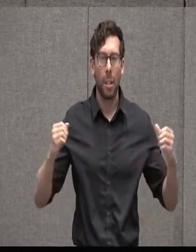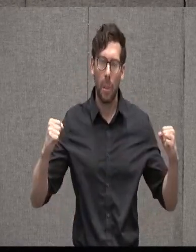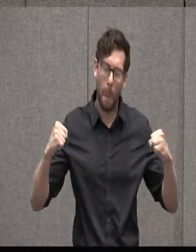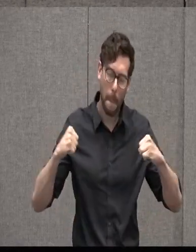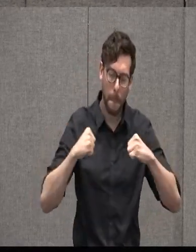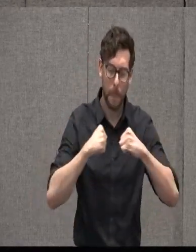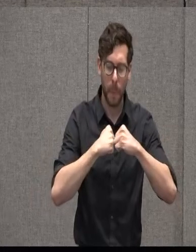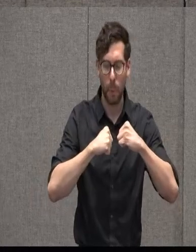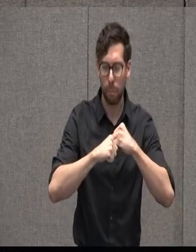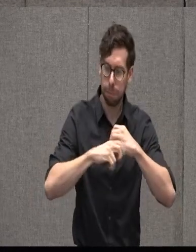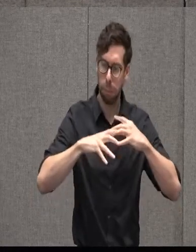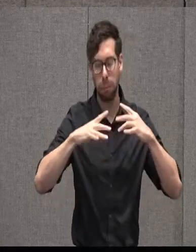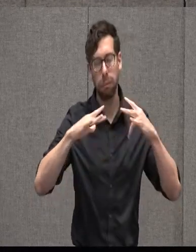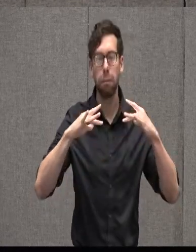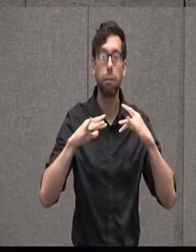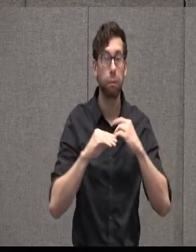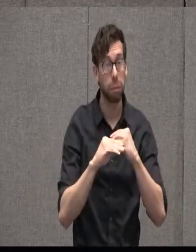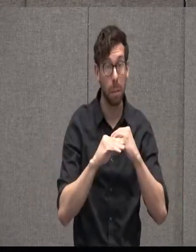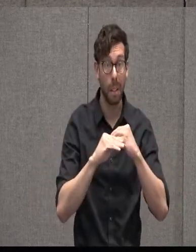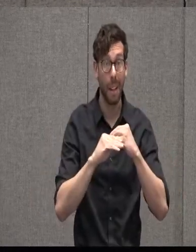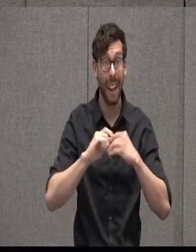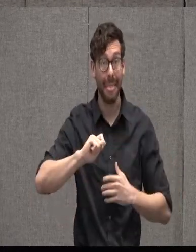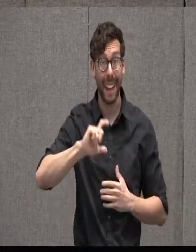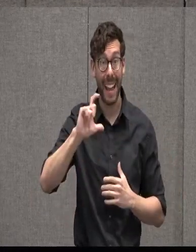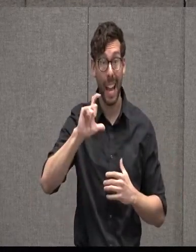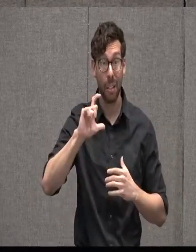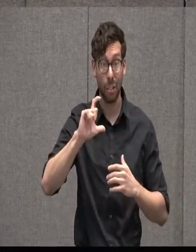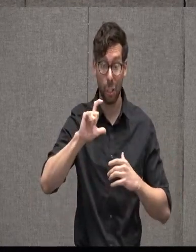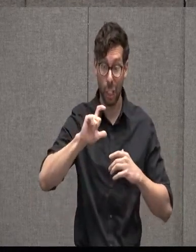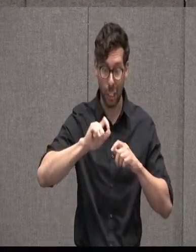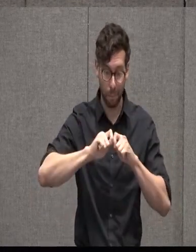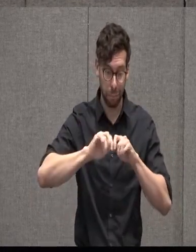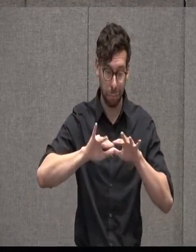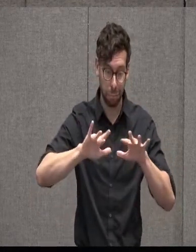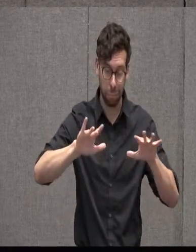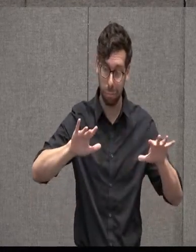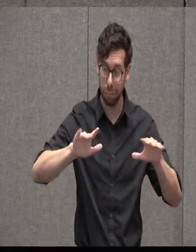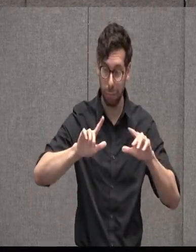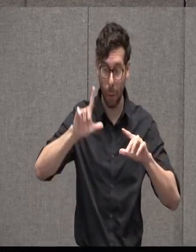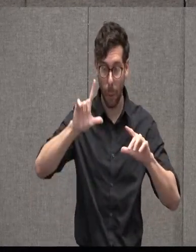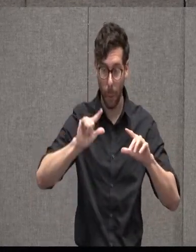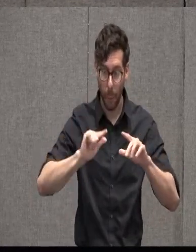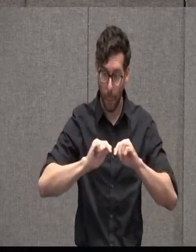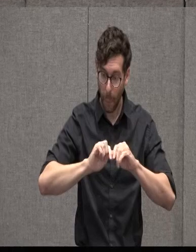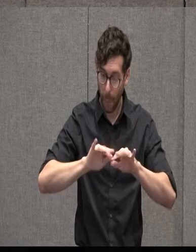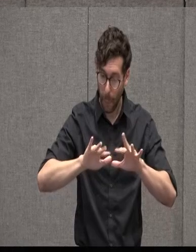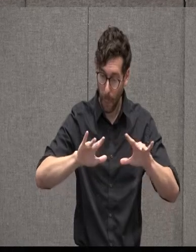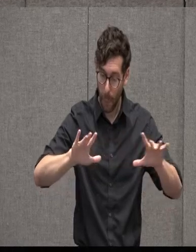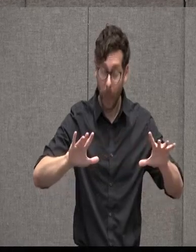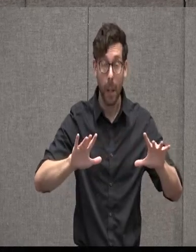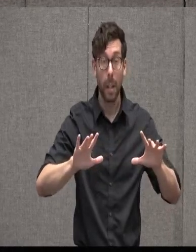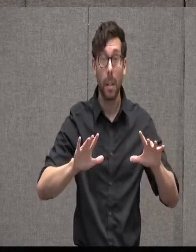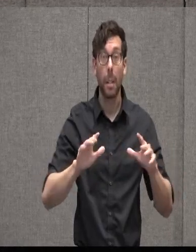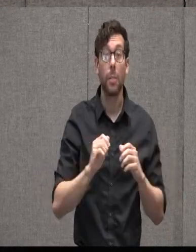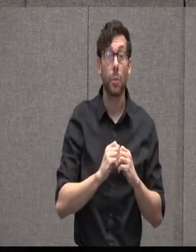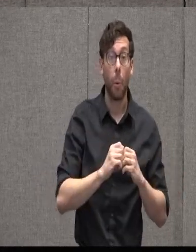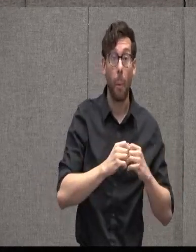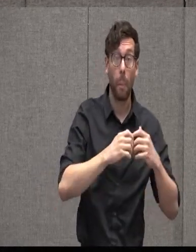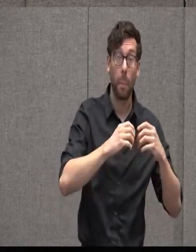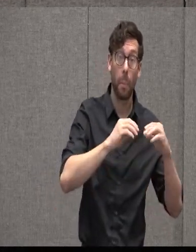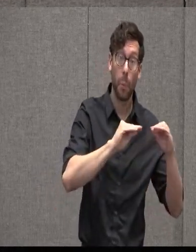other and they are transferring energy. In the case of an explosion, the energy transfer can be